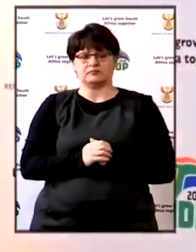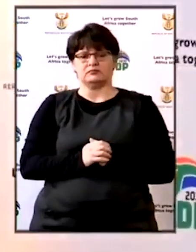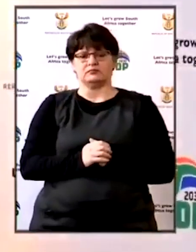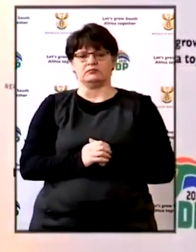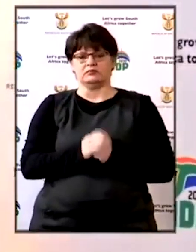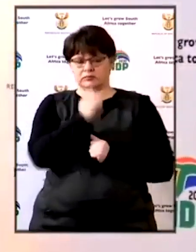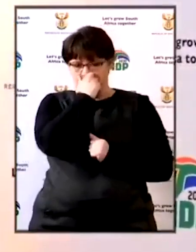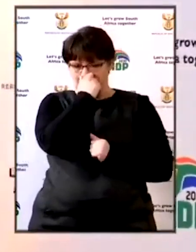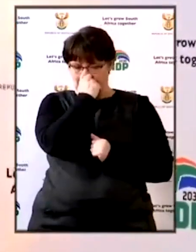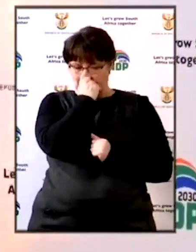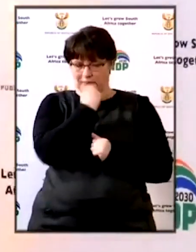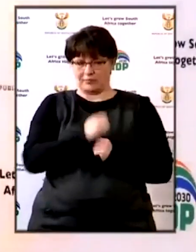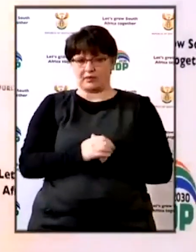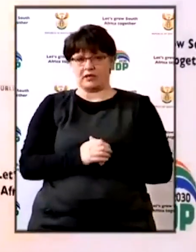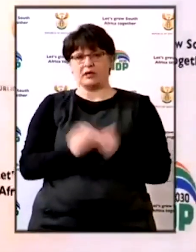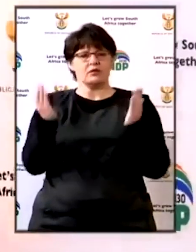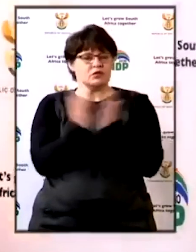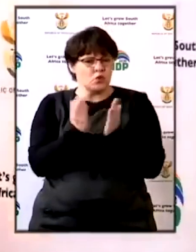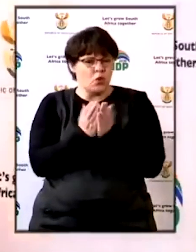On the school's reopening,